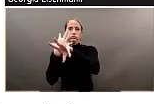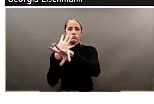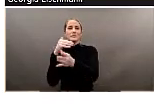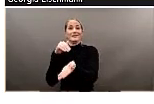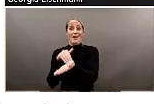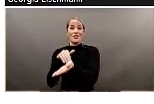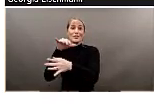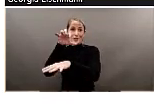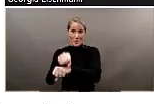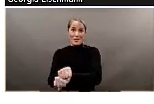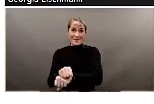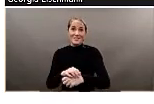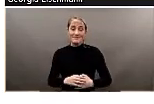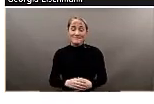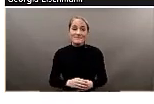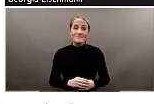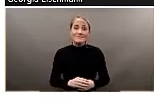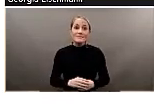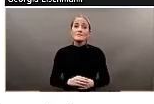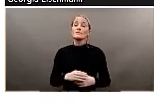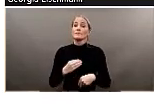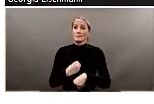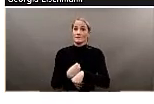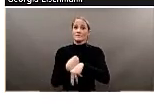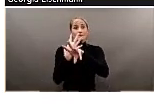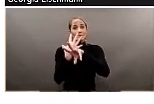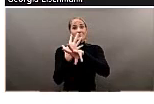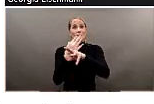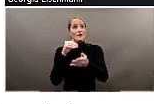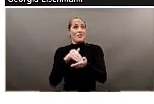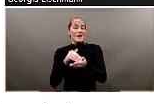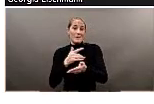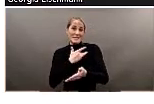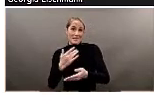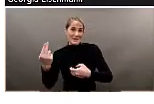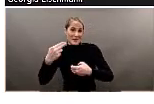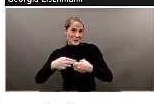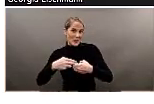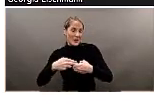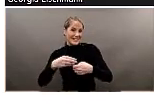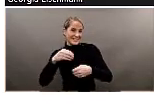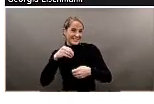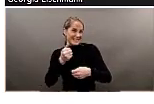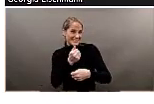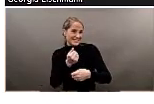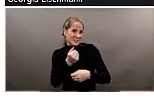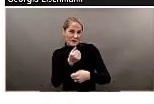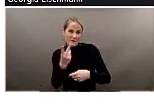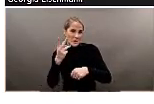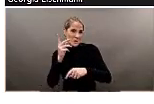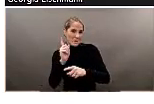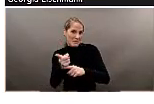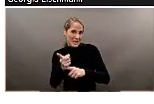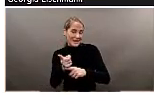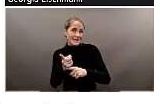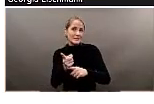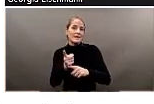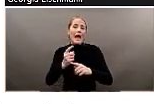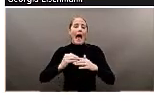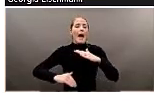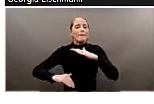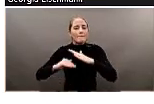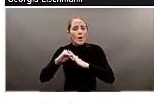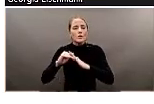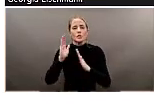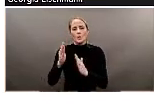for a virtual visit. The doctor usually comes on within just several minutes, but at most, it'll take